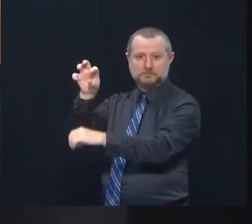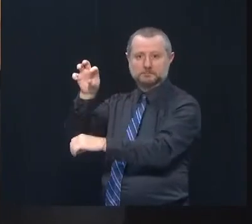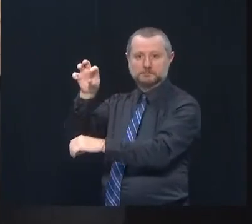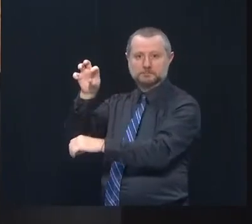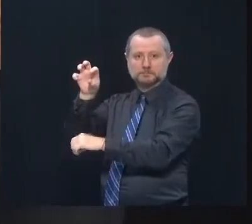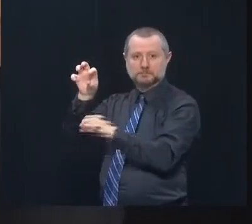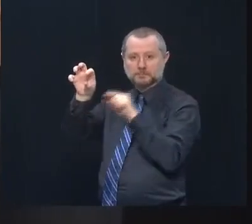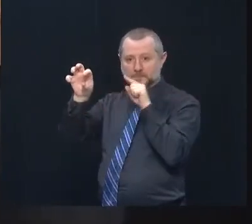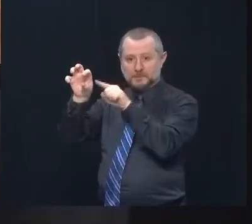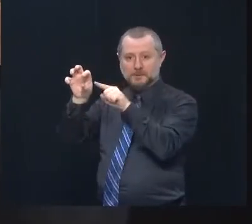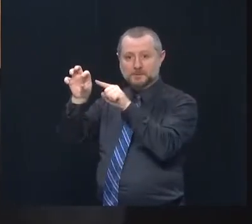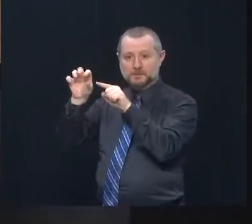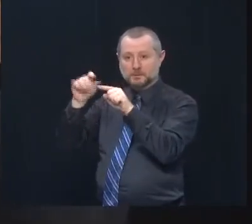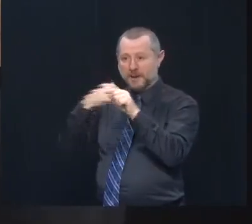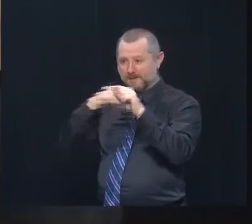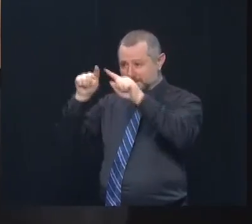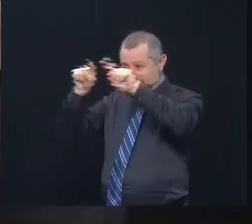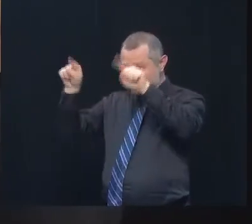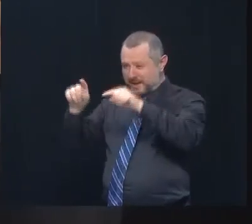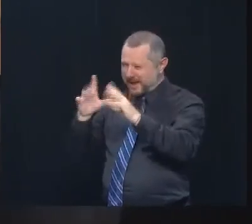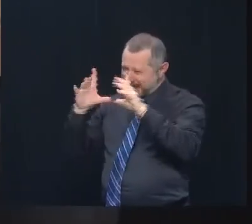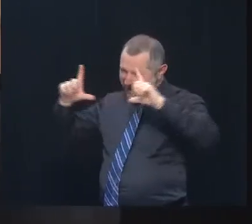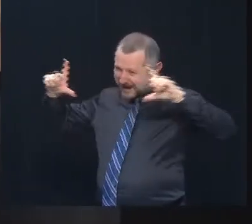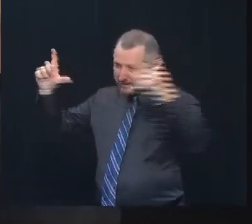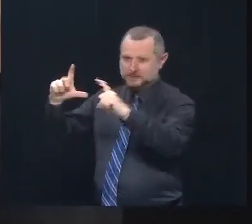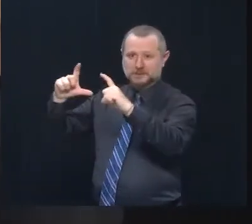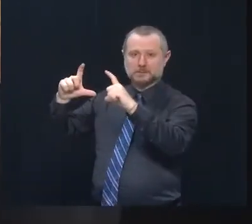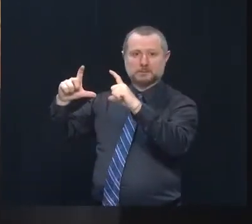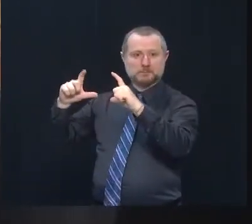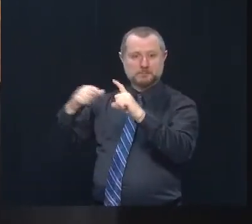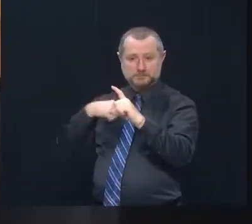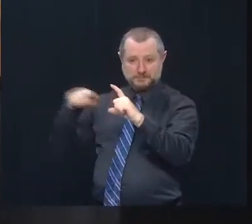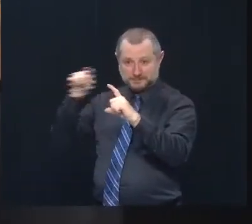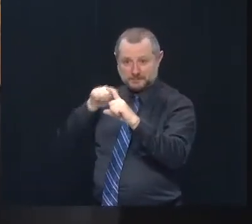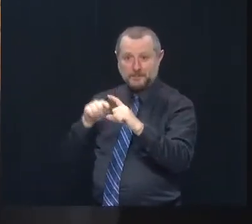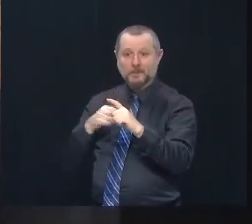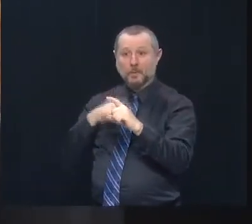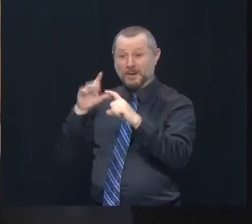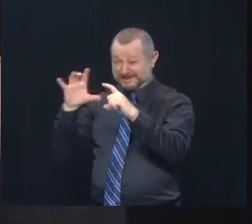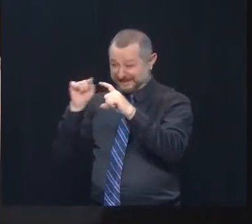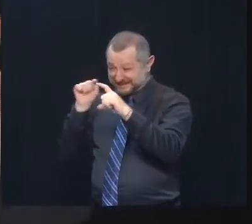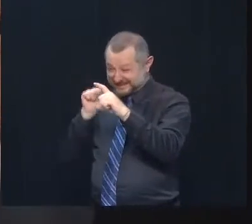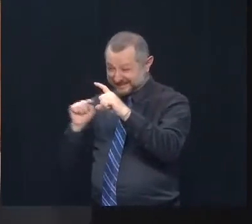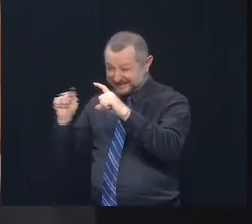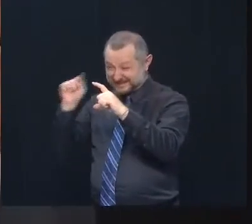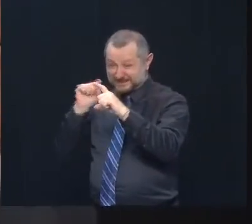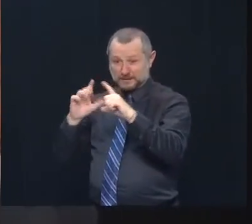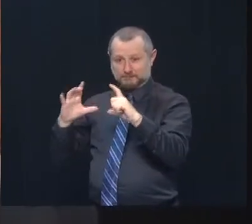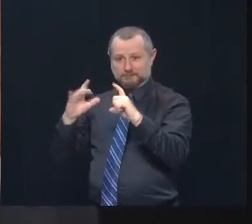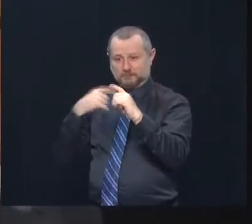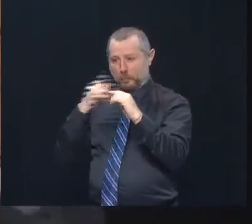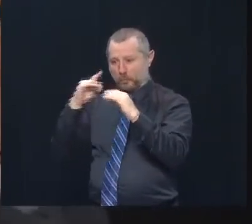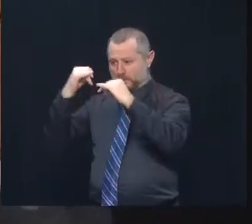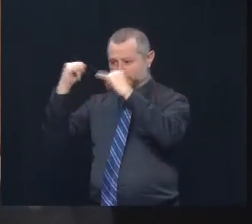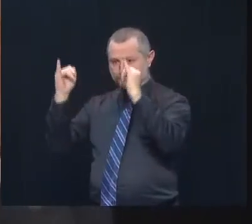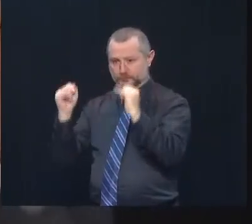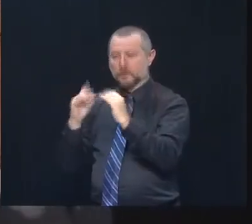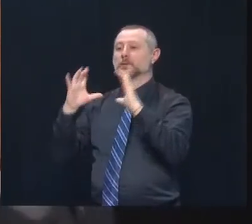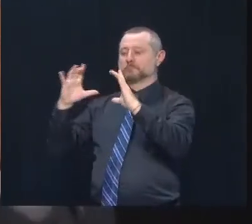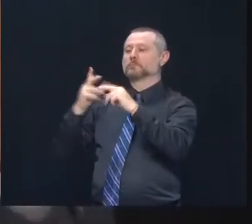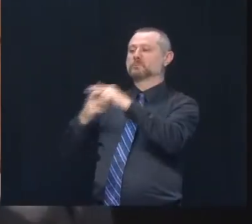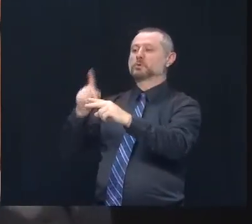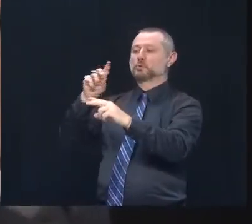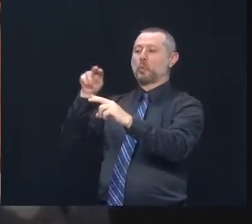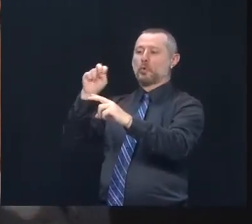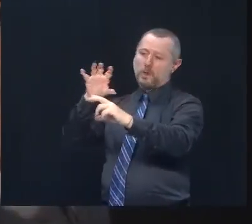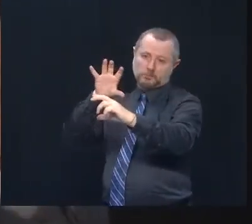circle, not really a circle, whatever the shape of that cluster is, that's a zone. Don't